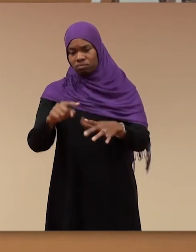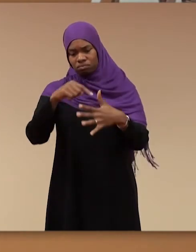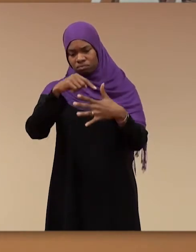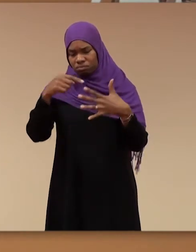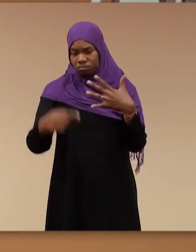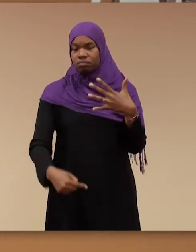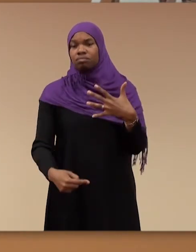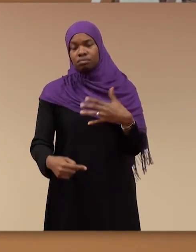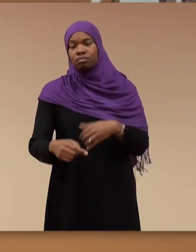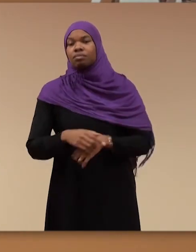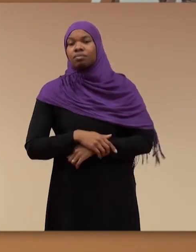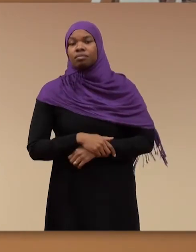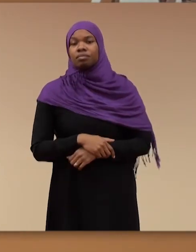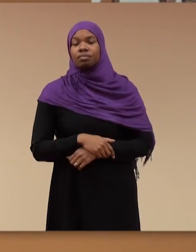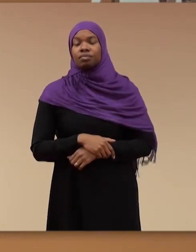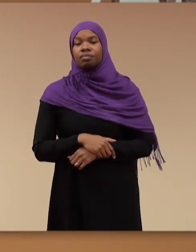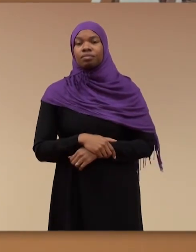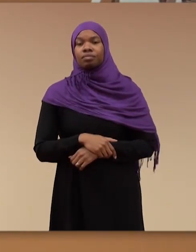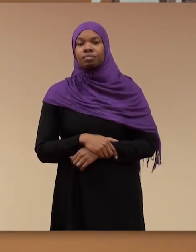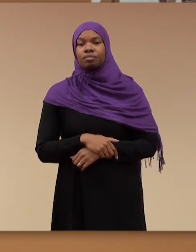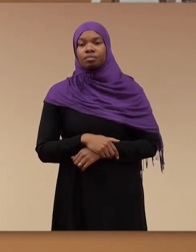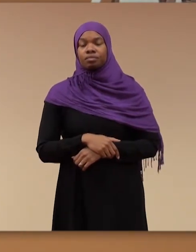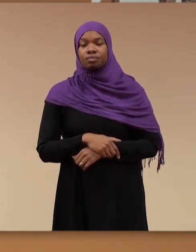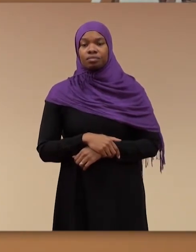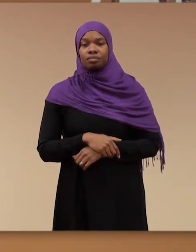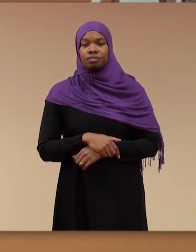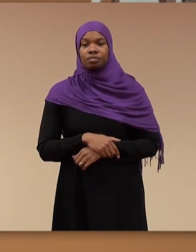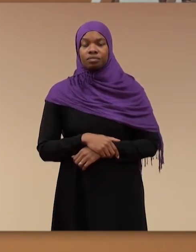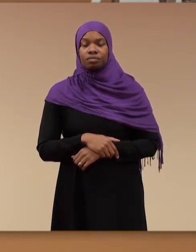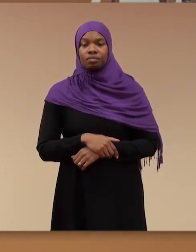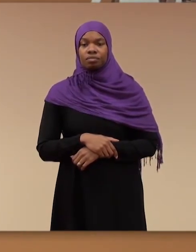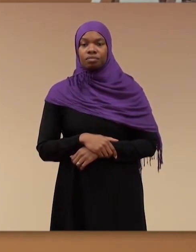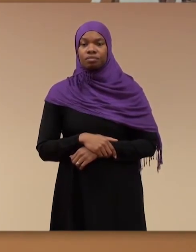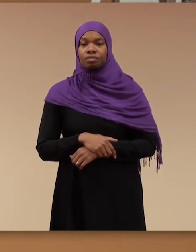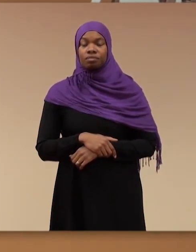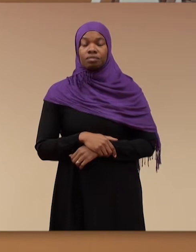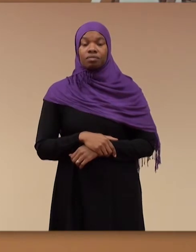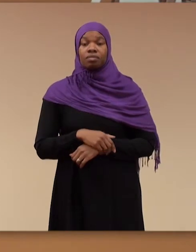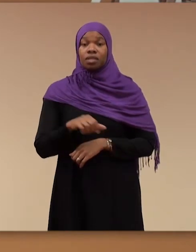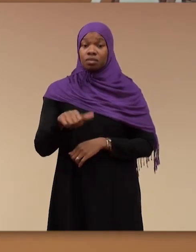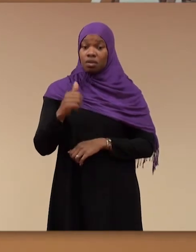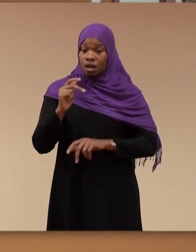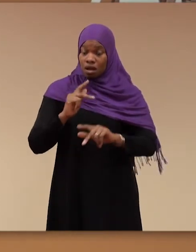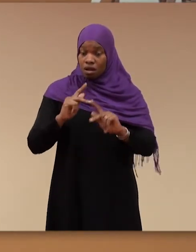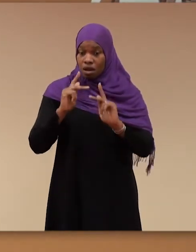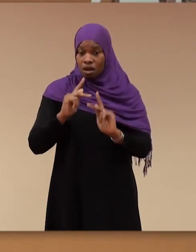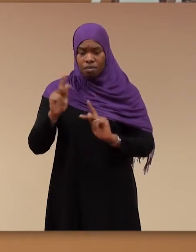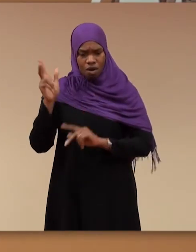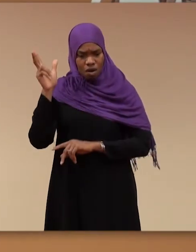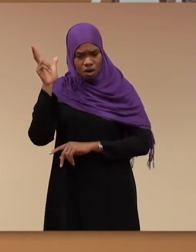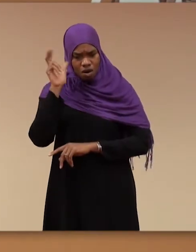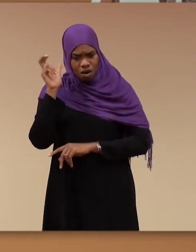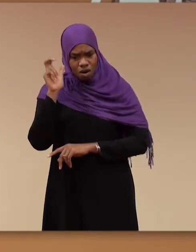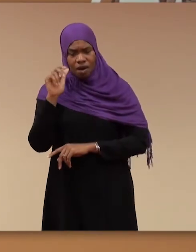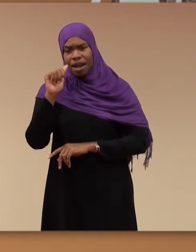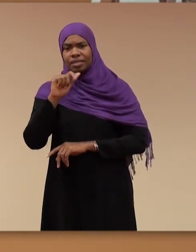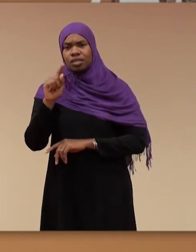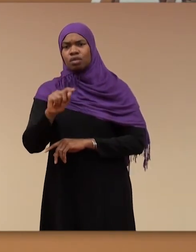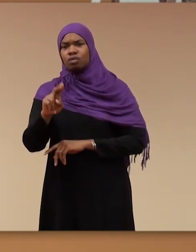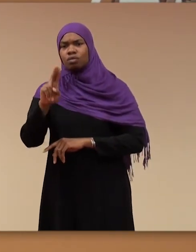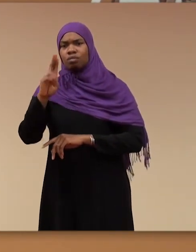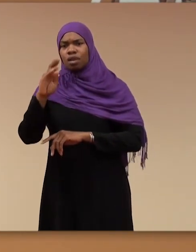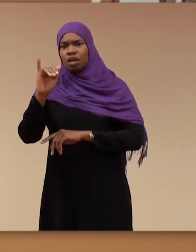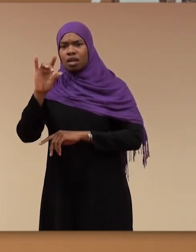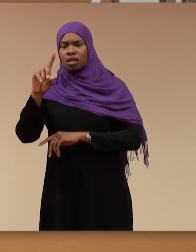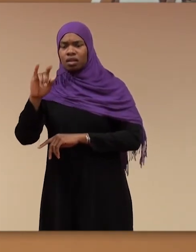ibn Murra. Those Hilf al-Mutayyabin, when they heard Az-Zubaydi and he went up to the mountain of Abu